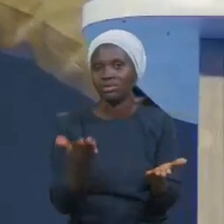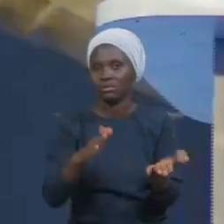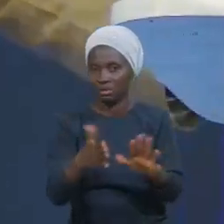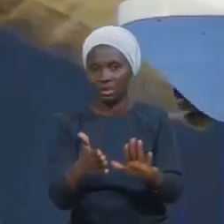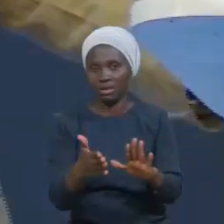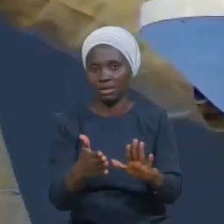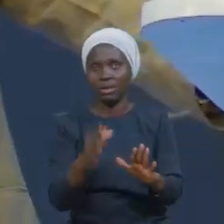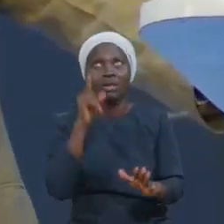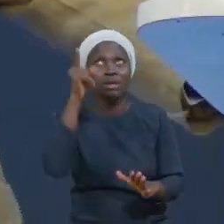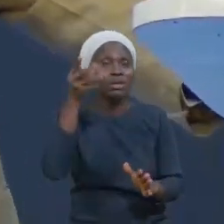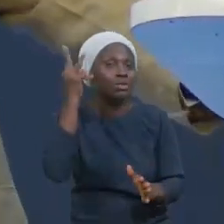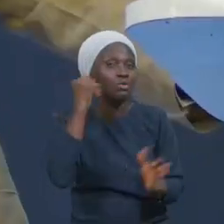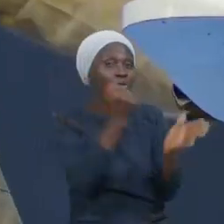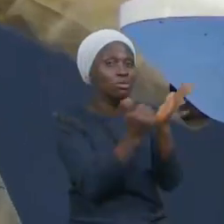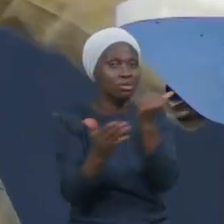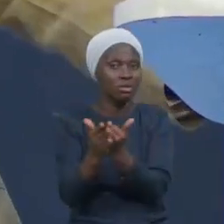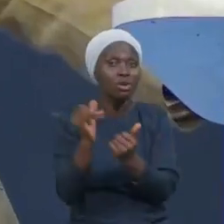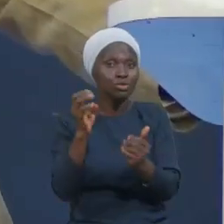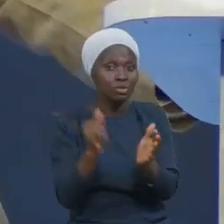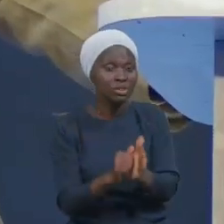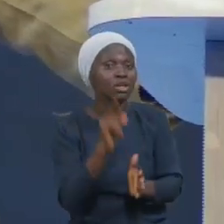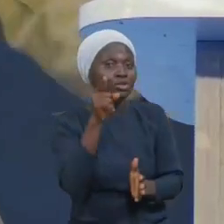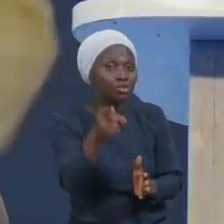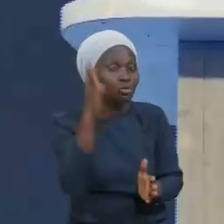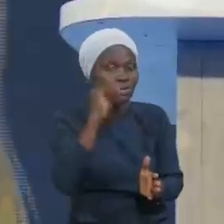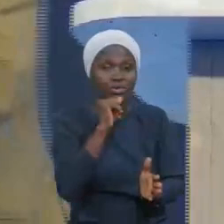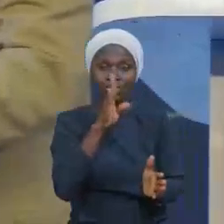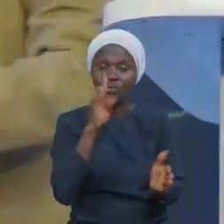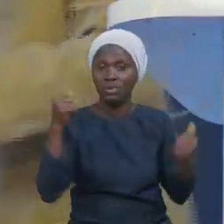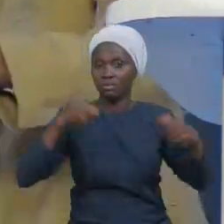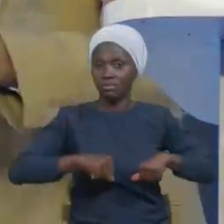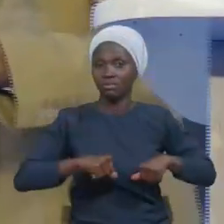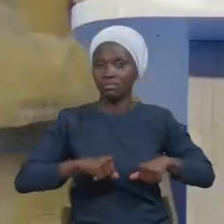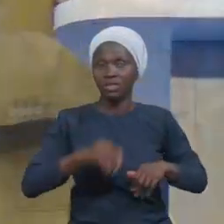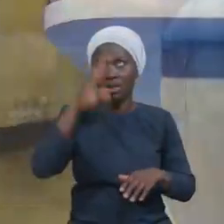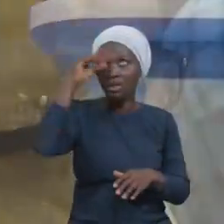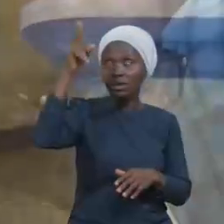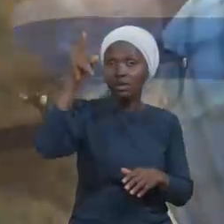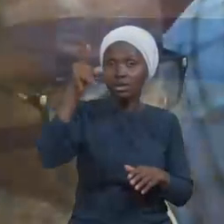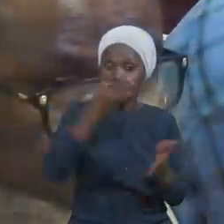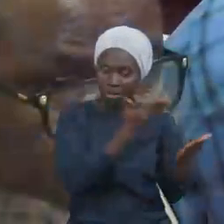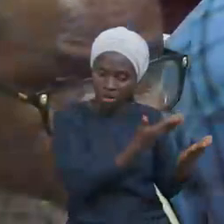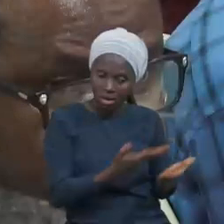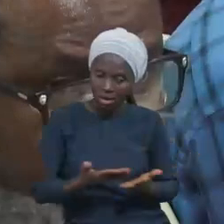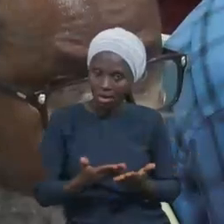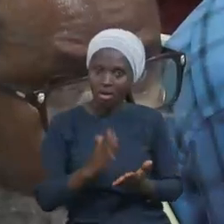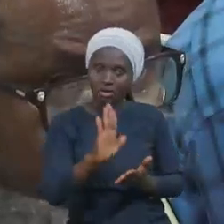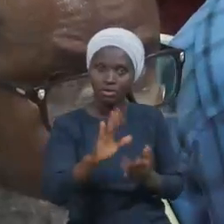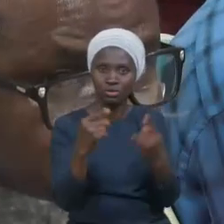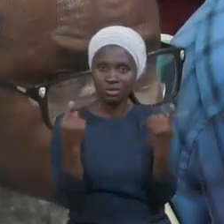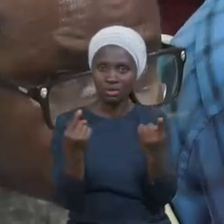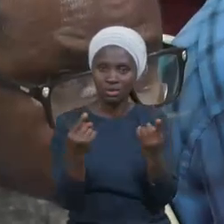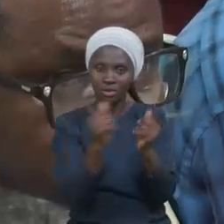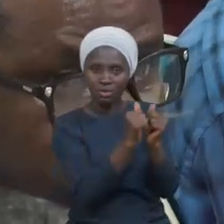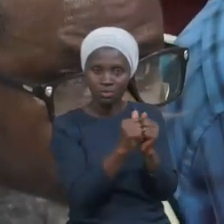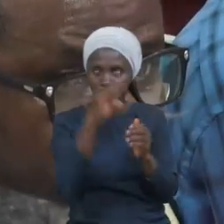was crucified, so you will not be condemned. He took your sin with him. The